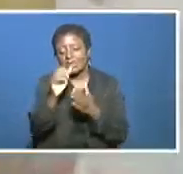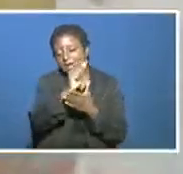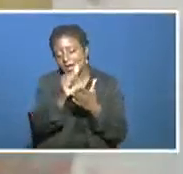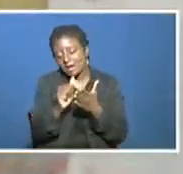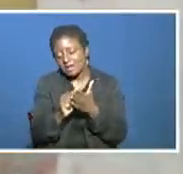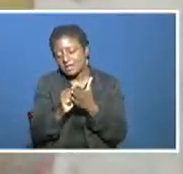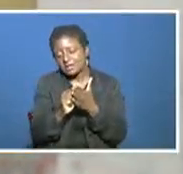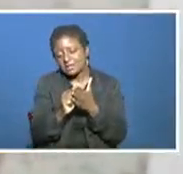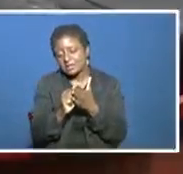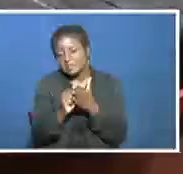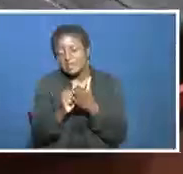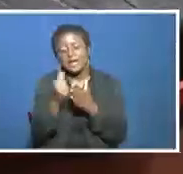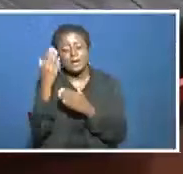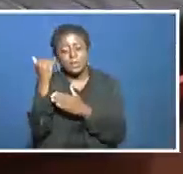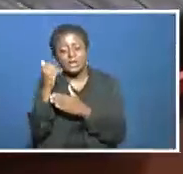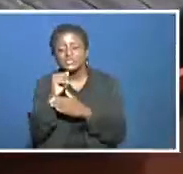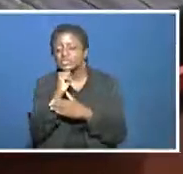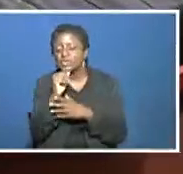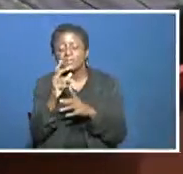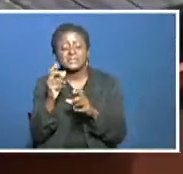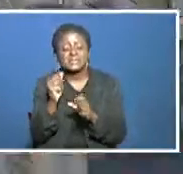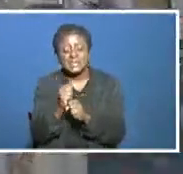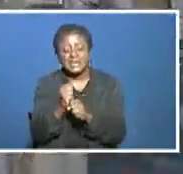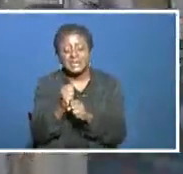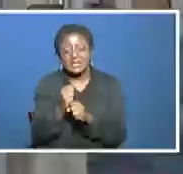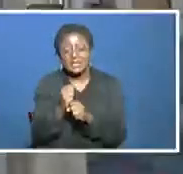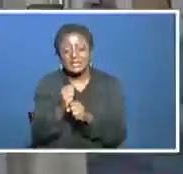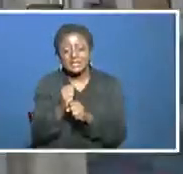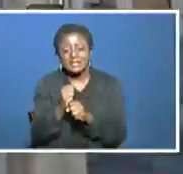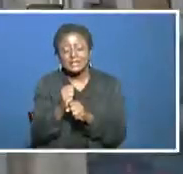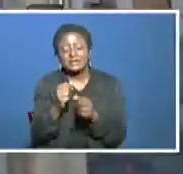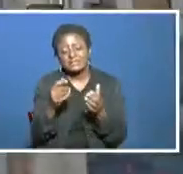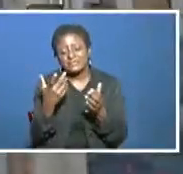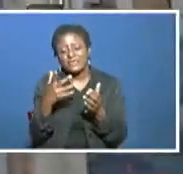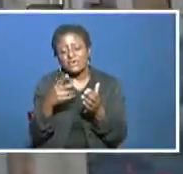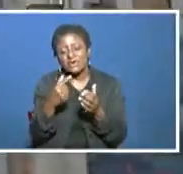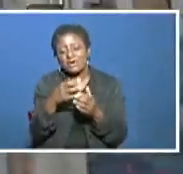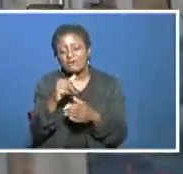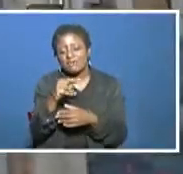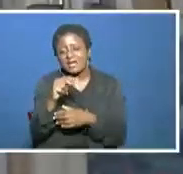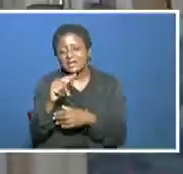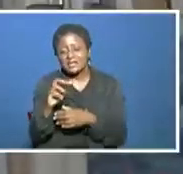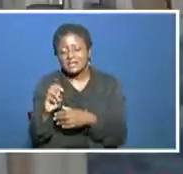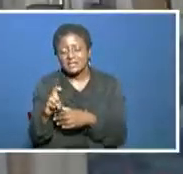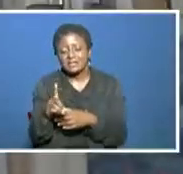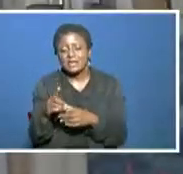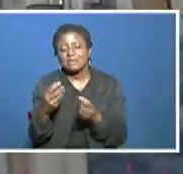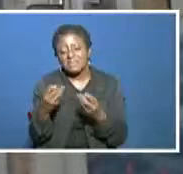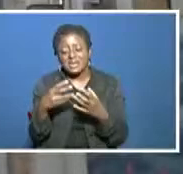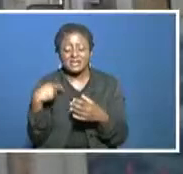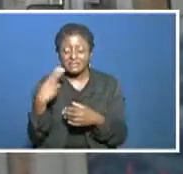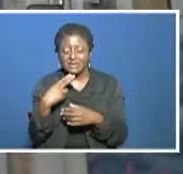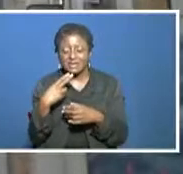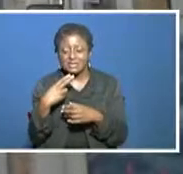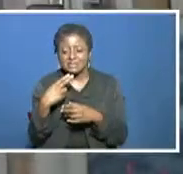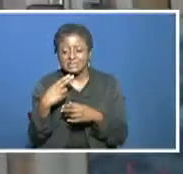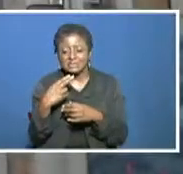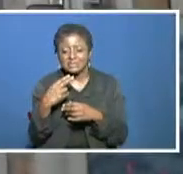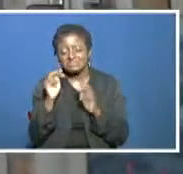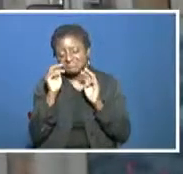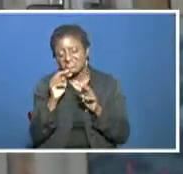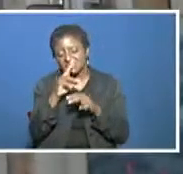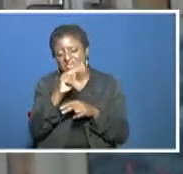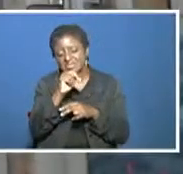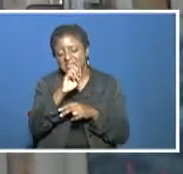it shouldn't be taken for granted. Many of us turn to Netflix and games and